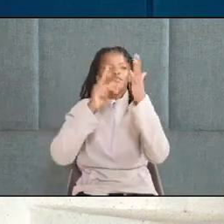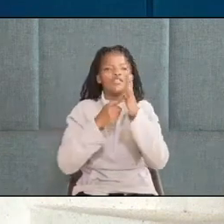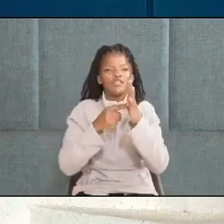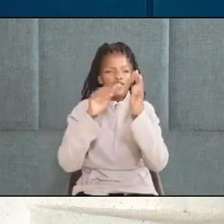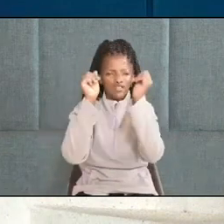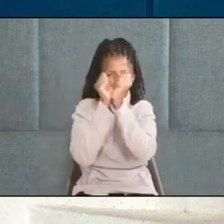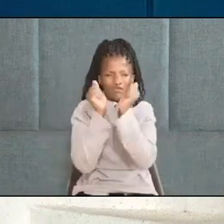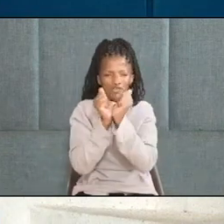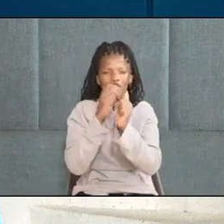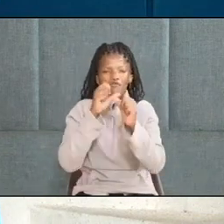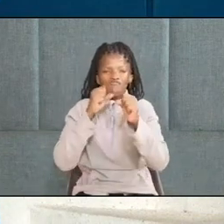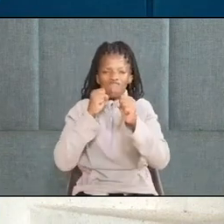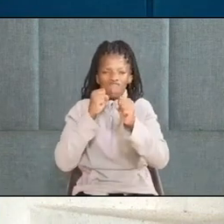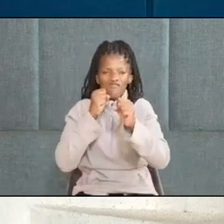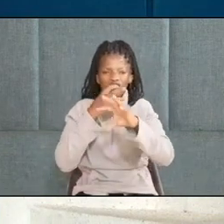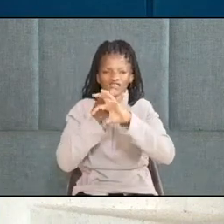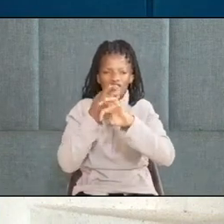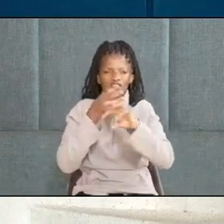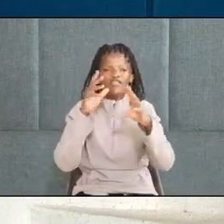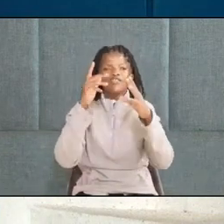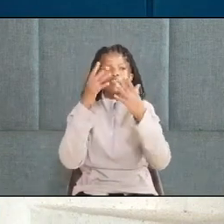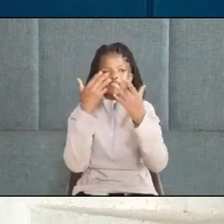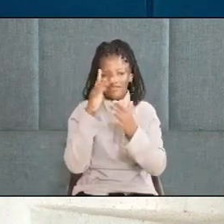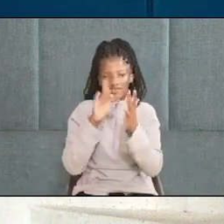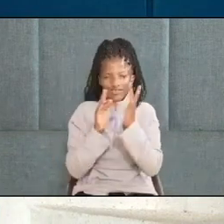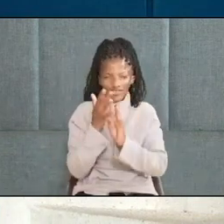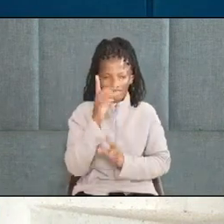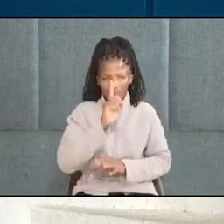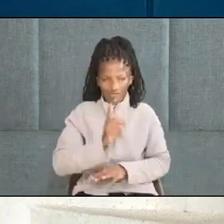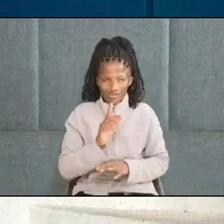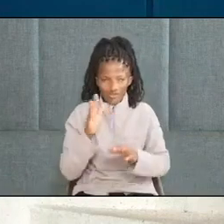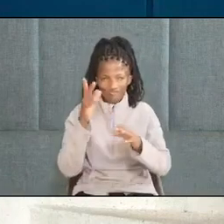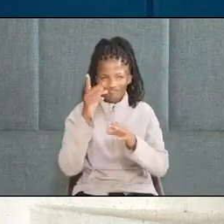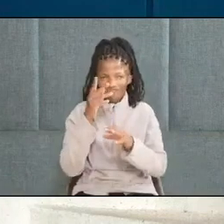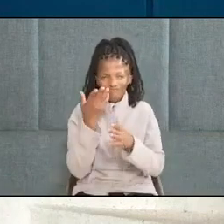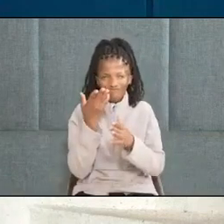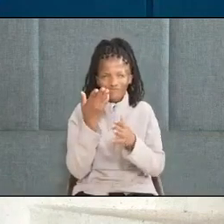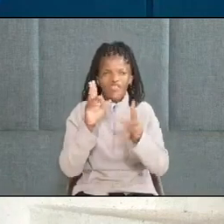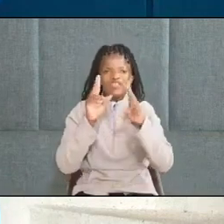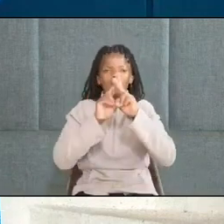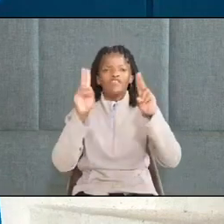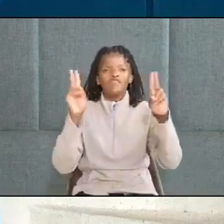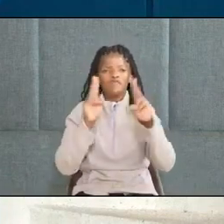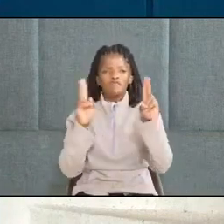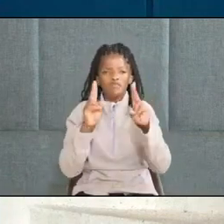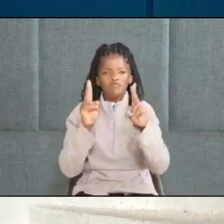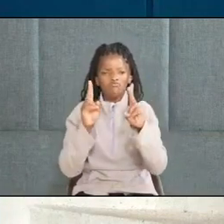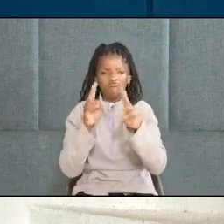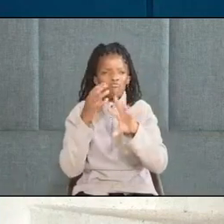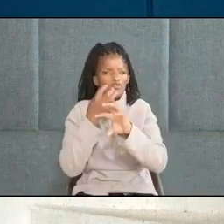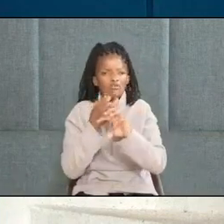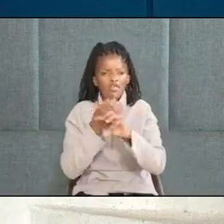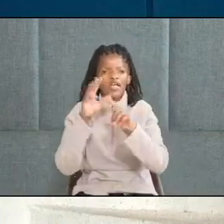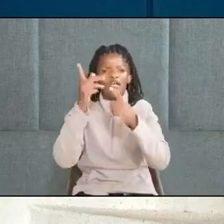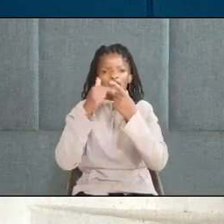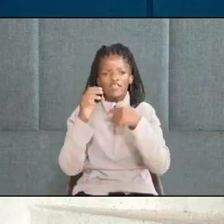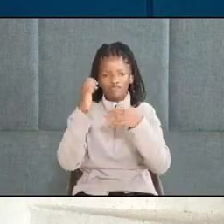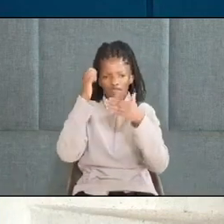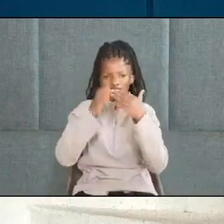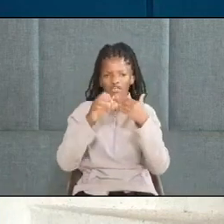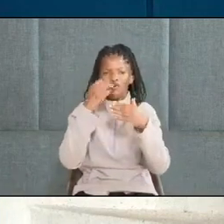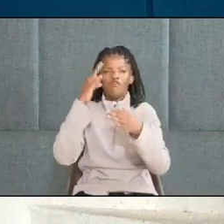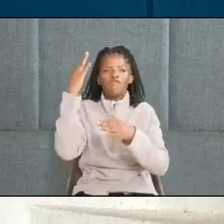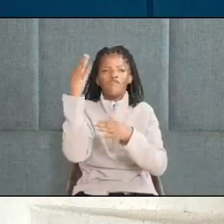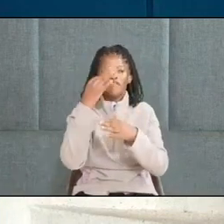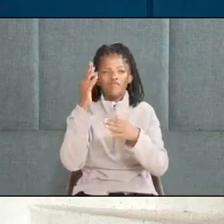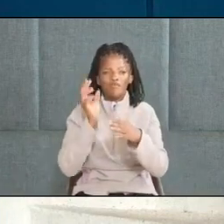Paul's first time was as rocky as Jesus' ministry in Nazareth? Indeed, it was very, very rocky. And as we come to the end of our